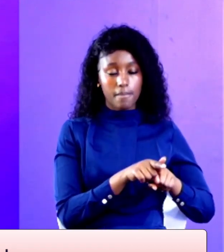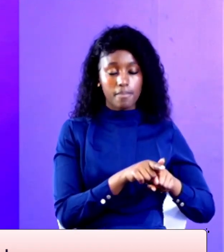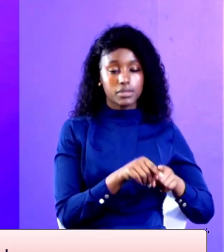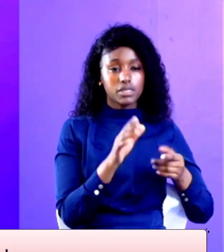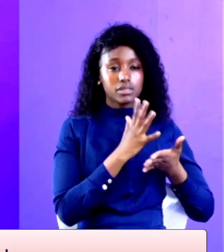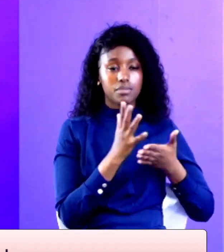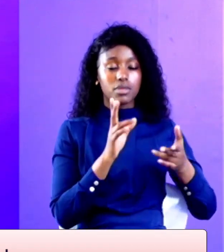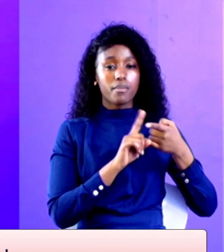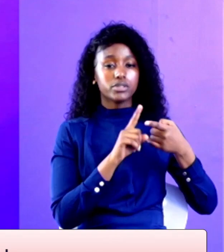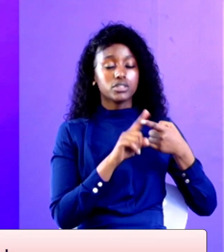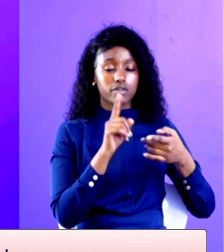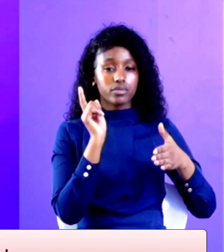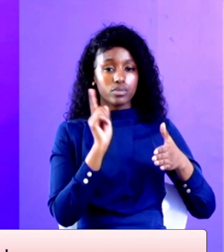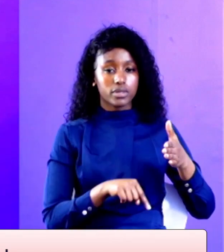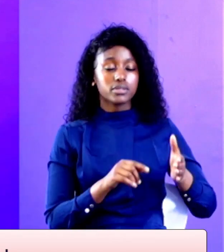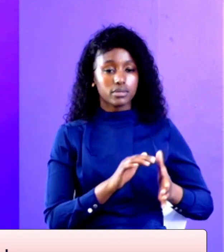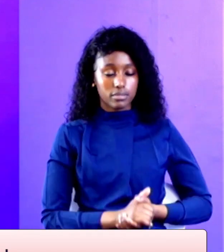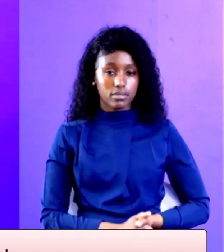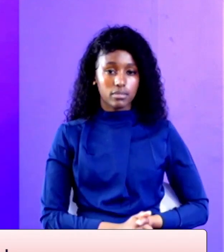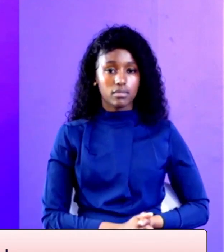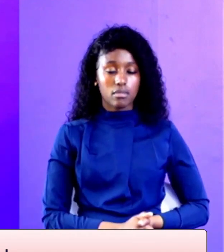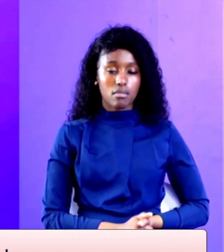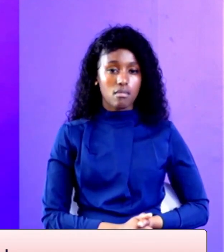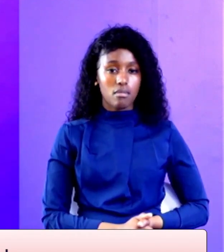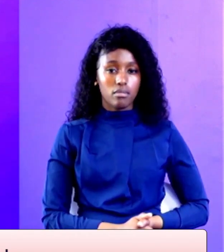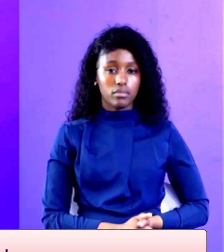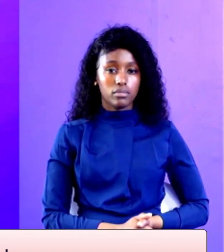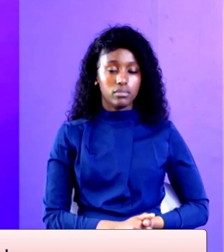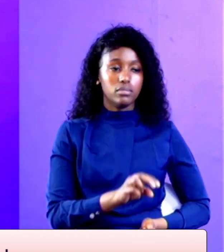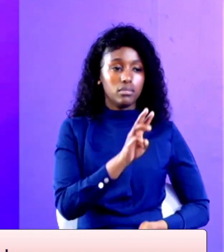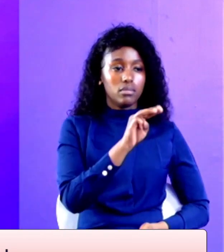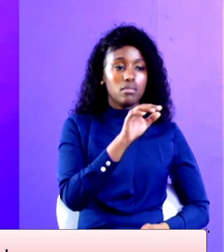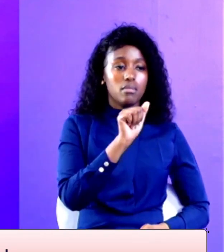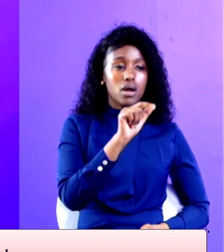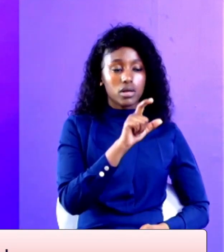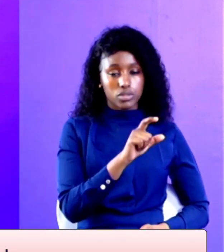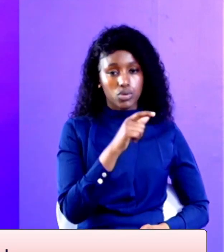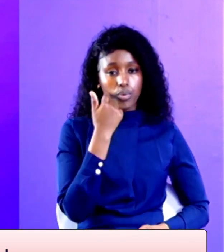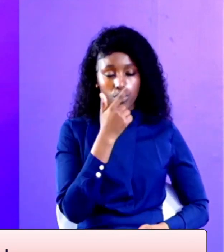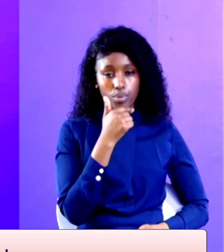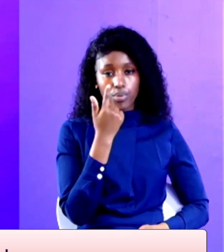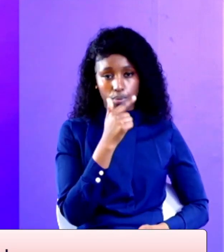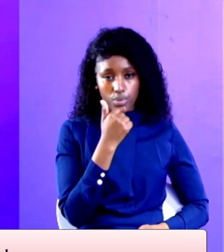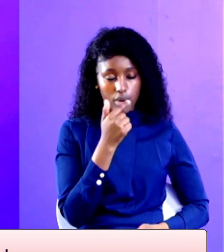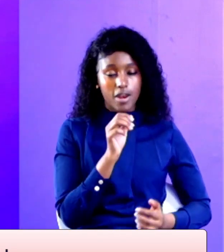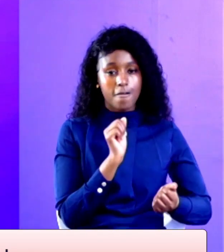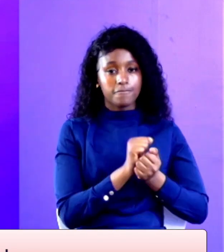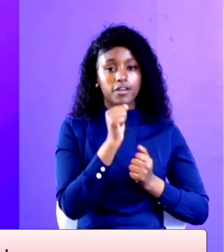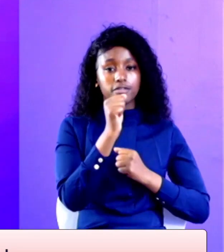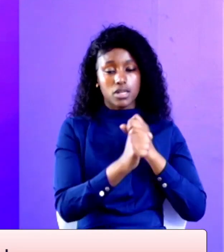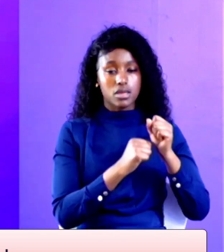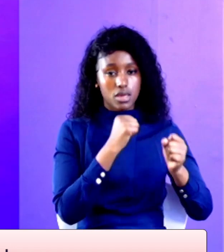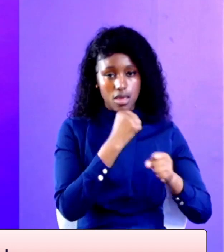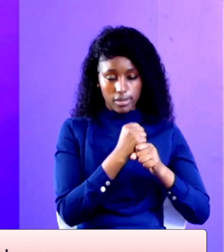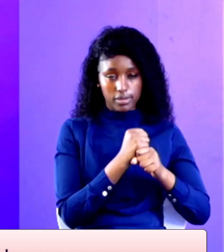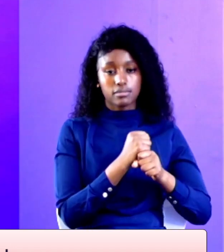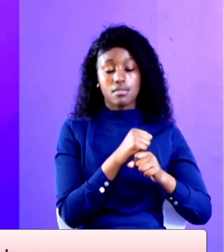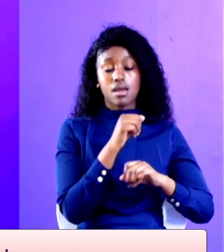I saw, there's a young boy called Max Doman. Max Doman is a 15-year-old